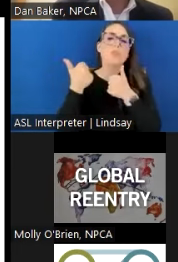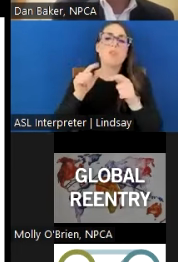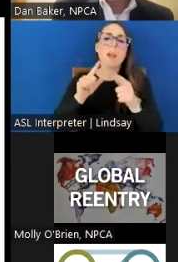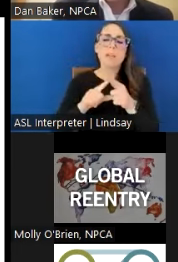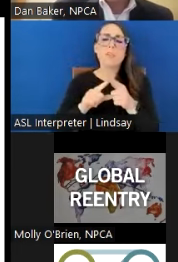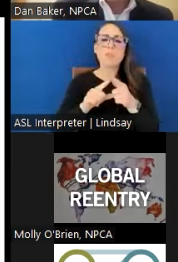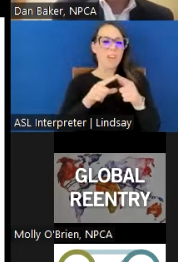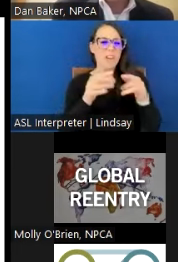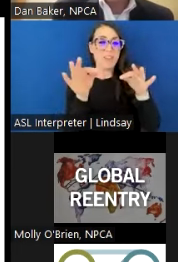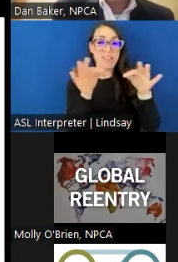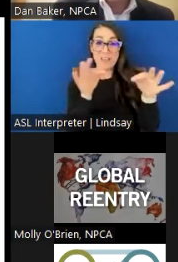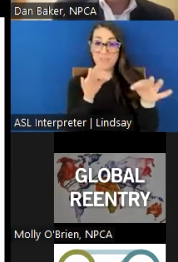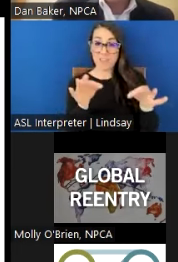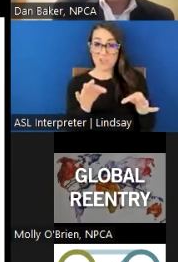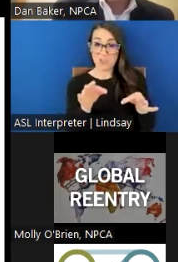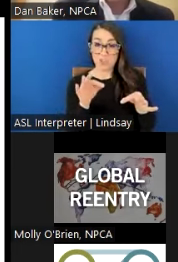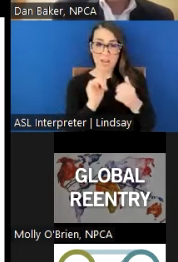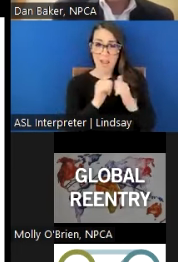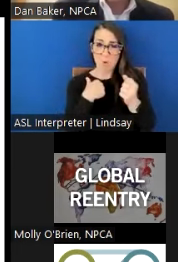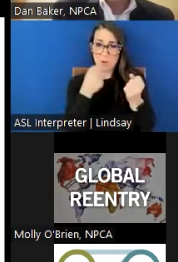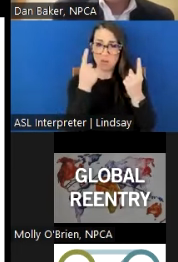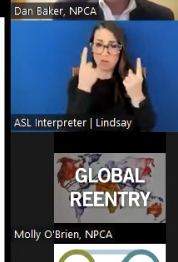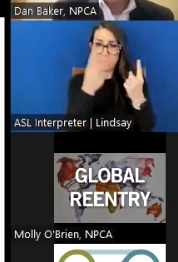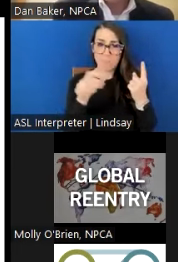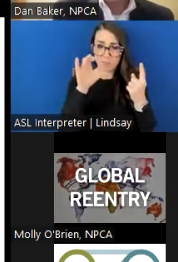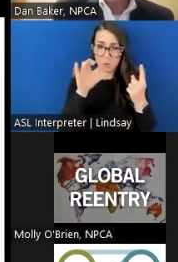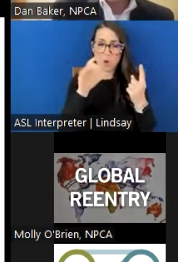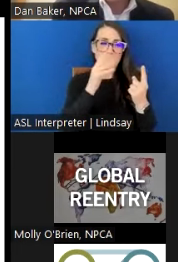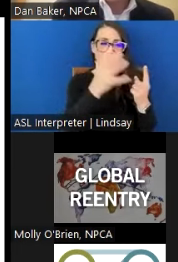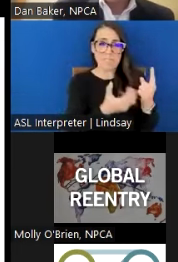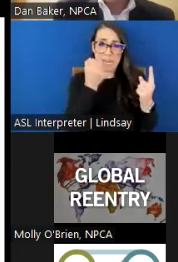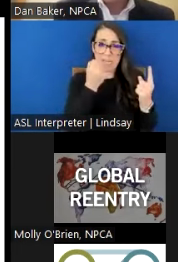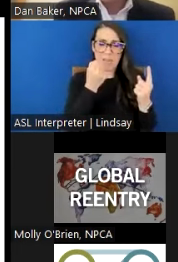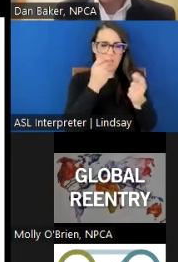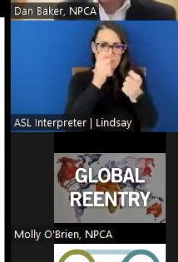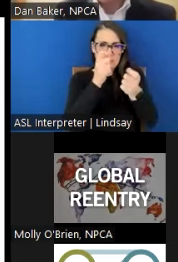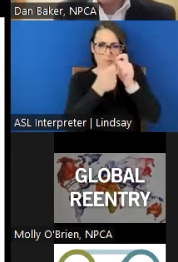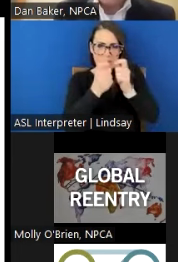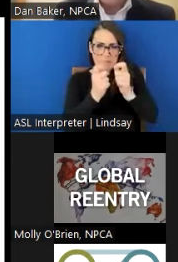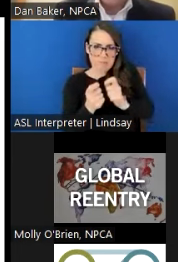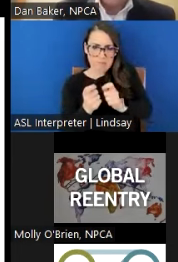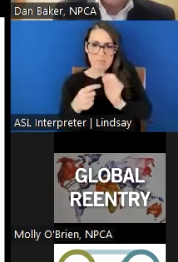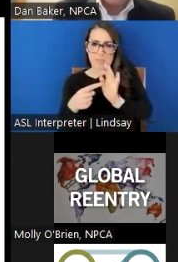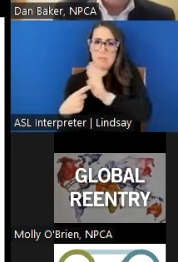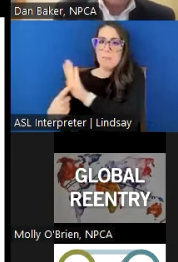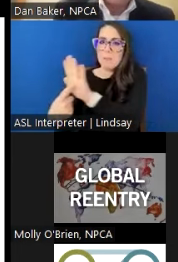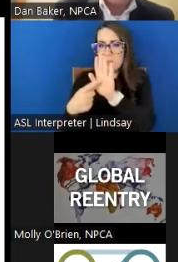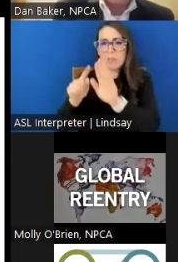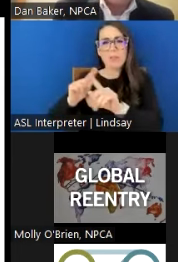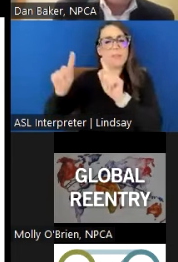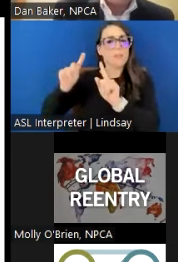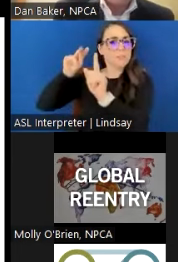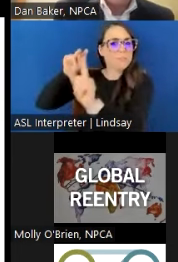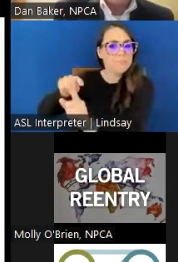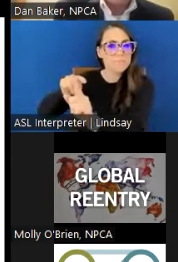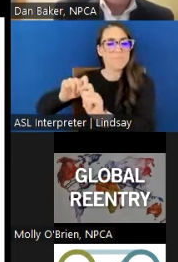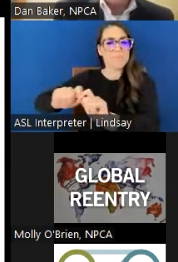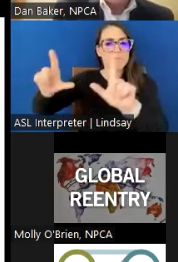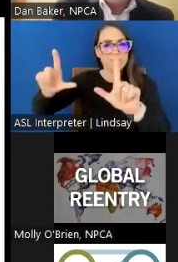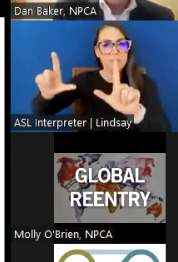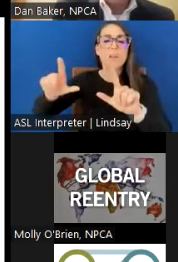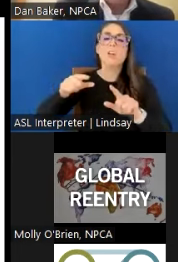she did in March of this year during Peace Corps Week. She did an incredible presentation on Peace Corps' return to service around